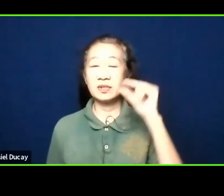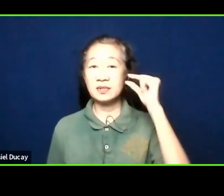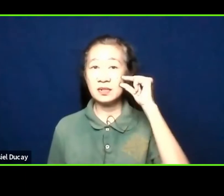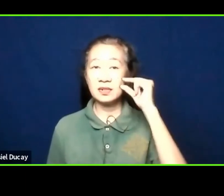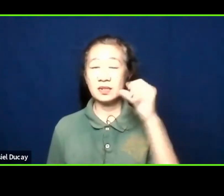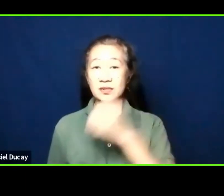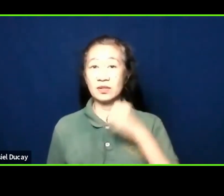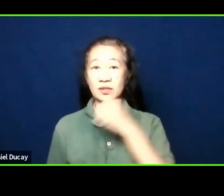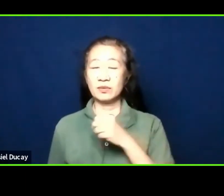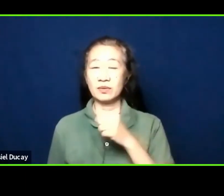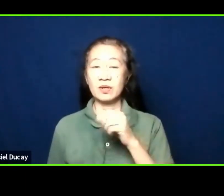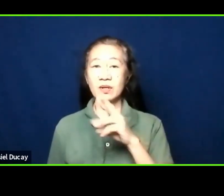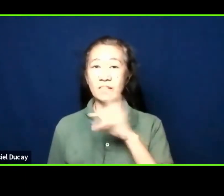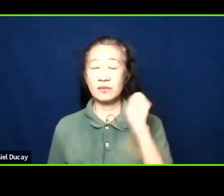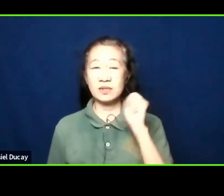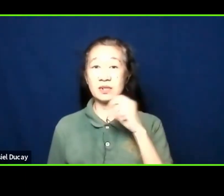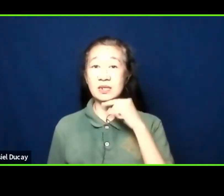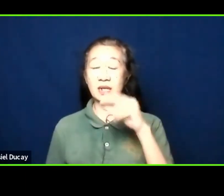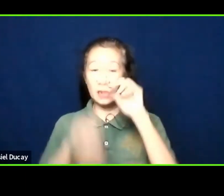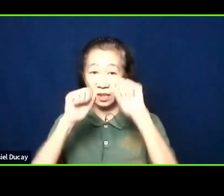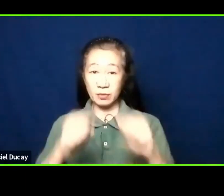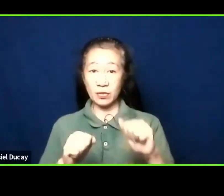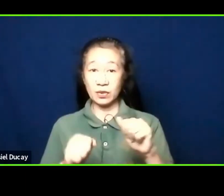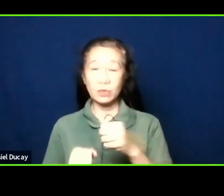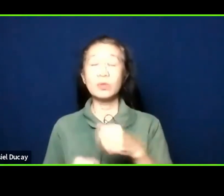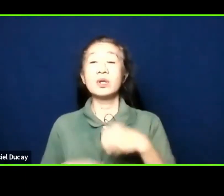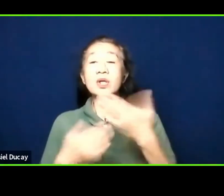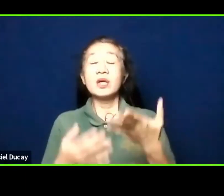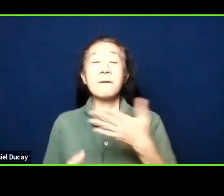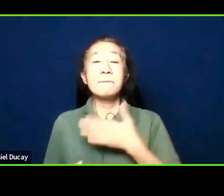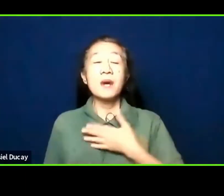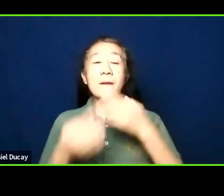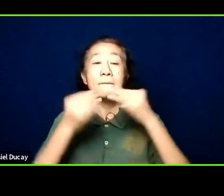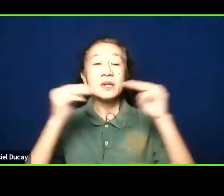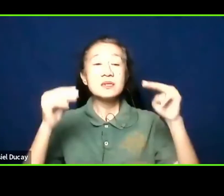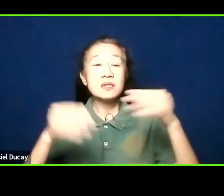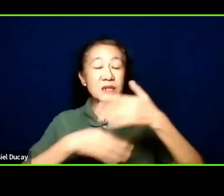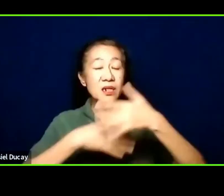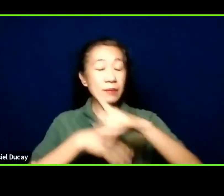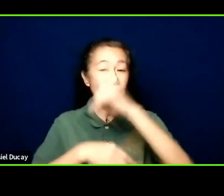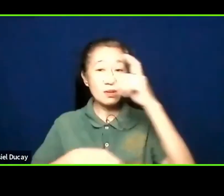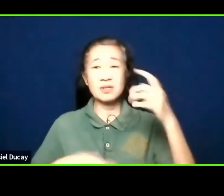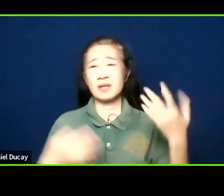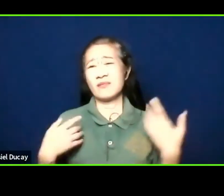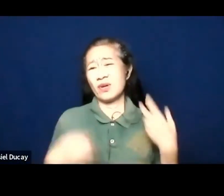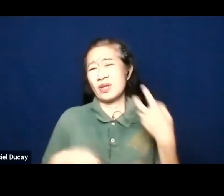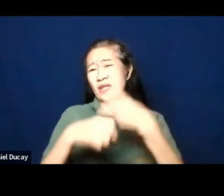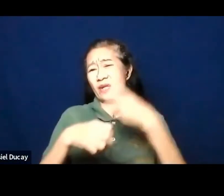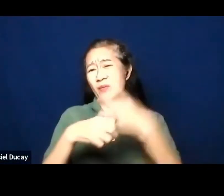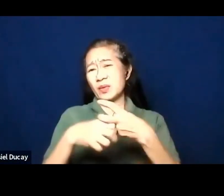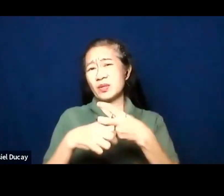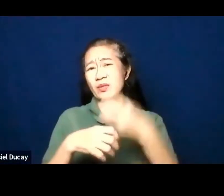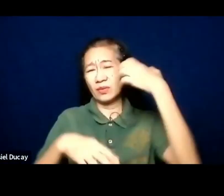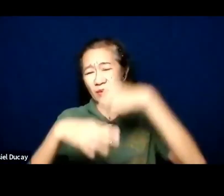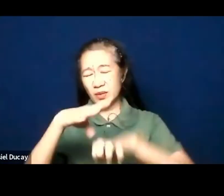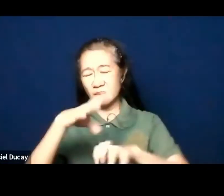Sorry, I was not able to give my message earlier. I had difficulties, challenges with my